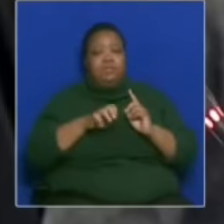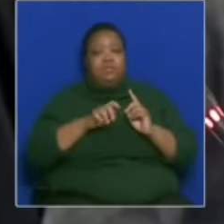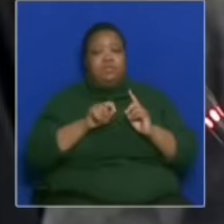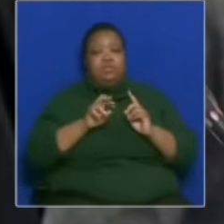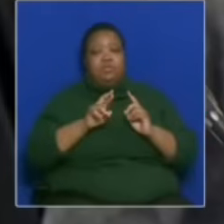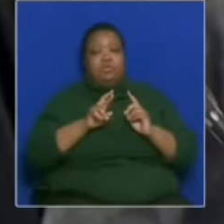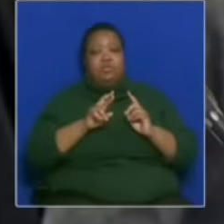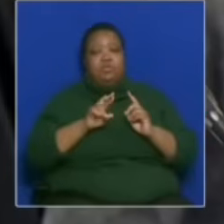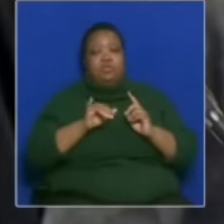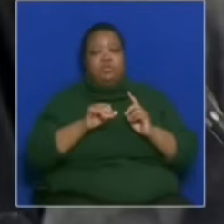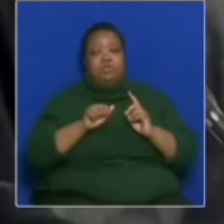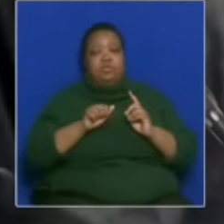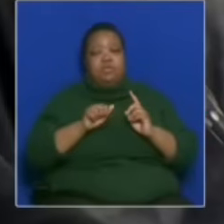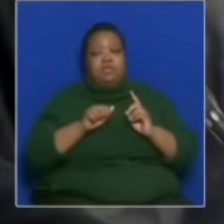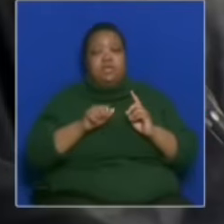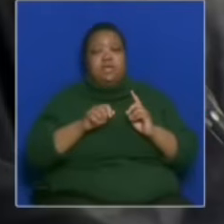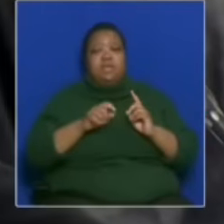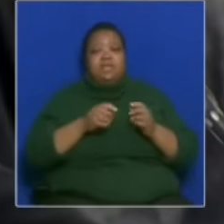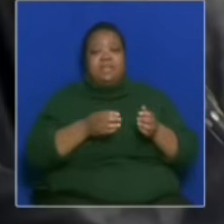and bananas.